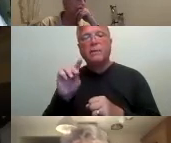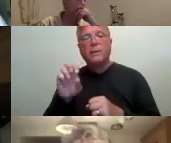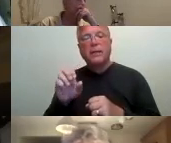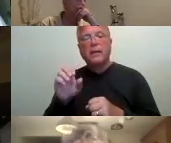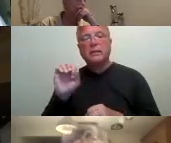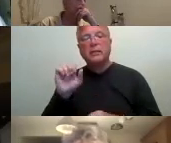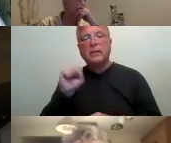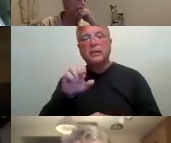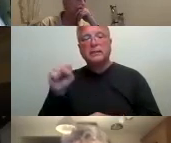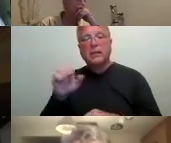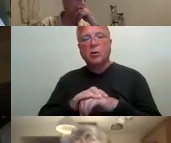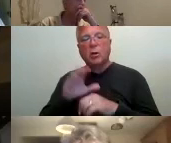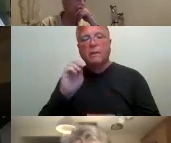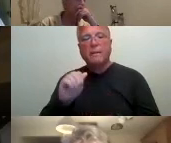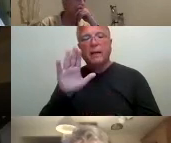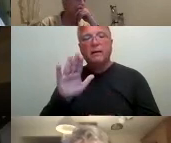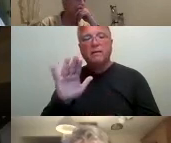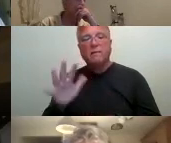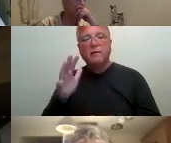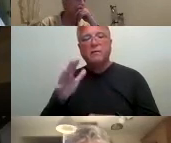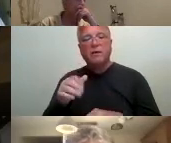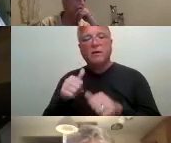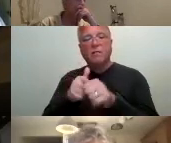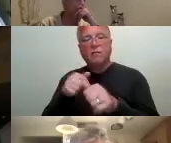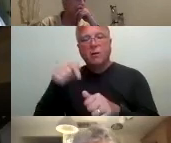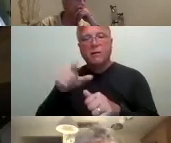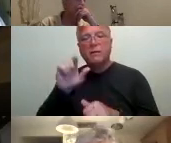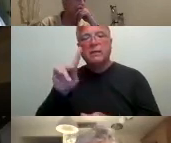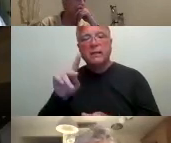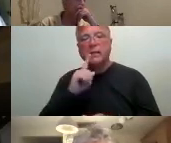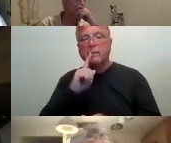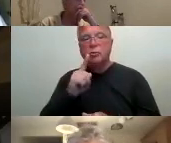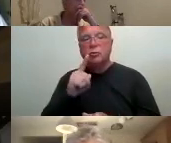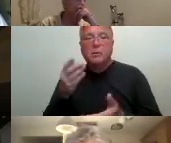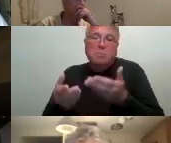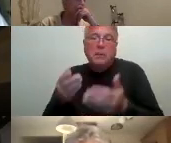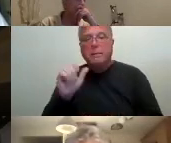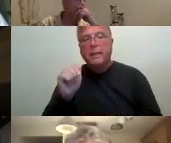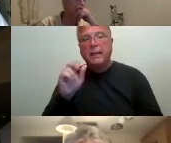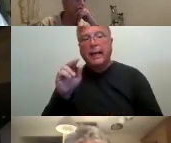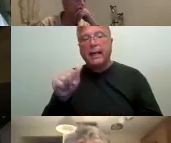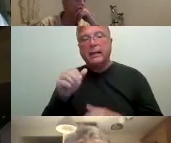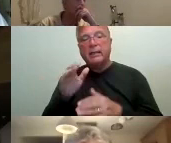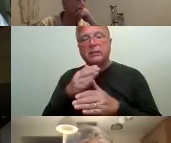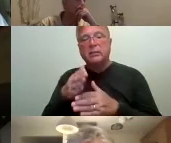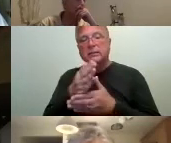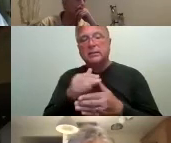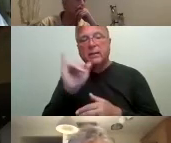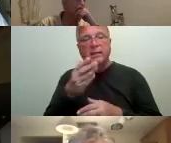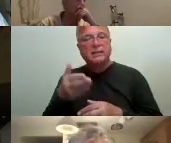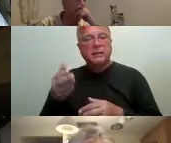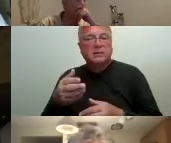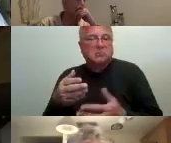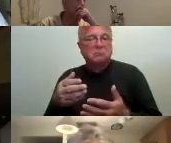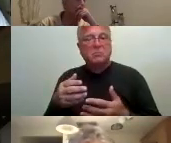5th. Please follow this link. And I'm sure maybe Anna has shared some of these links already. And yeah, thank